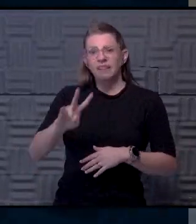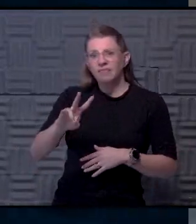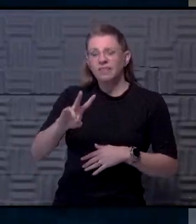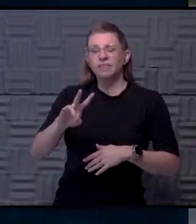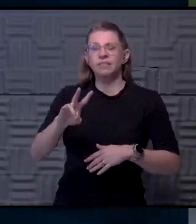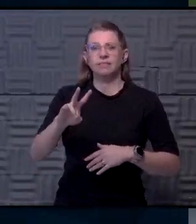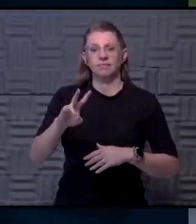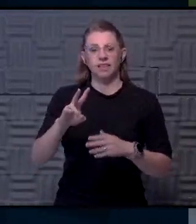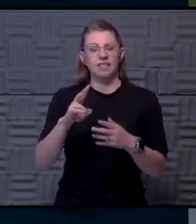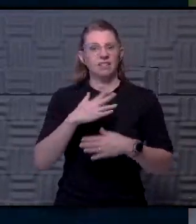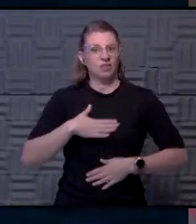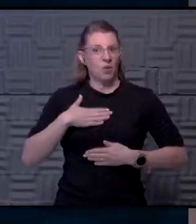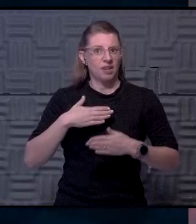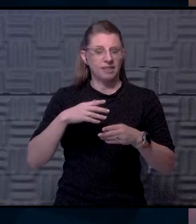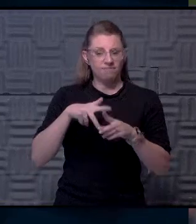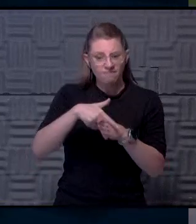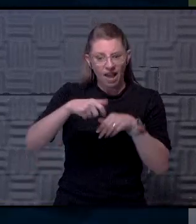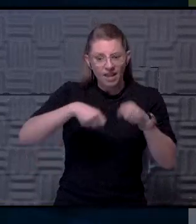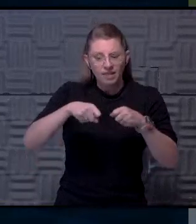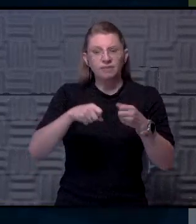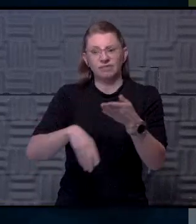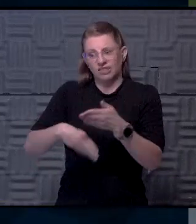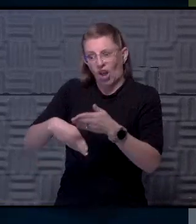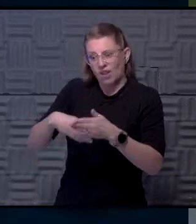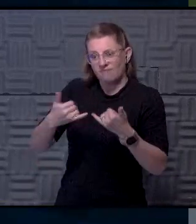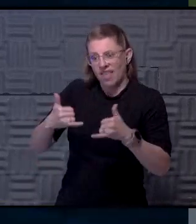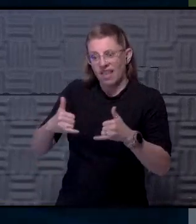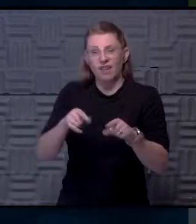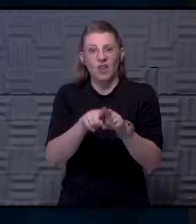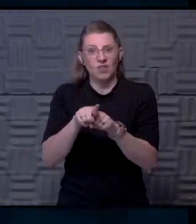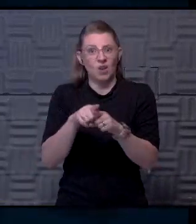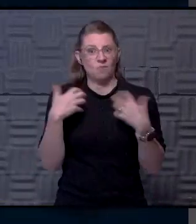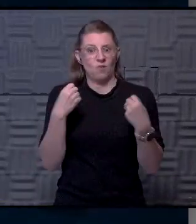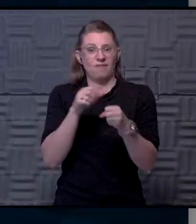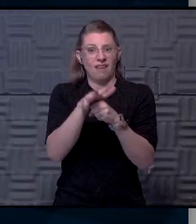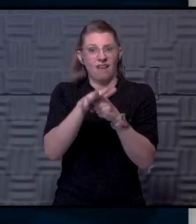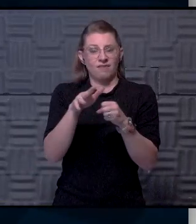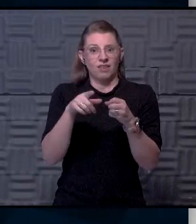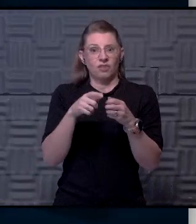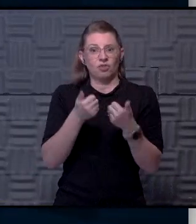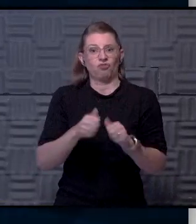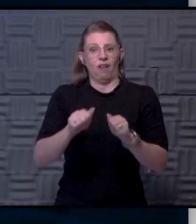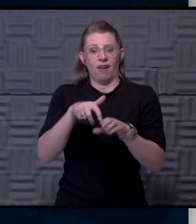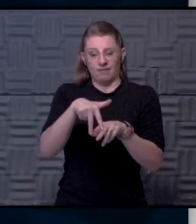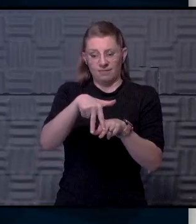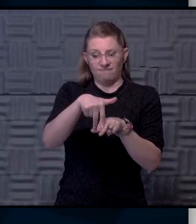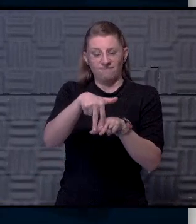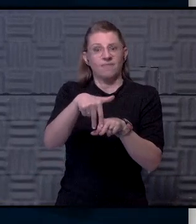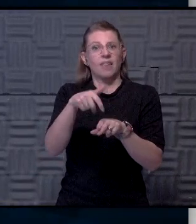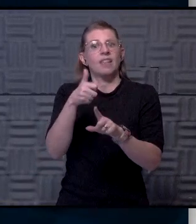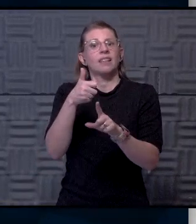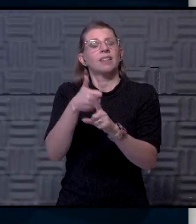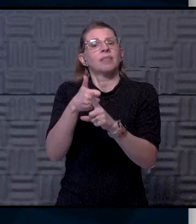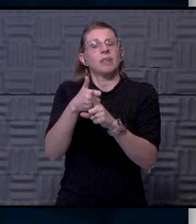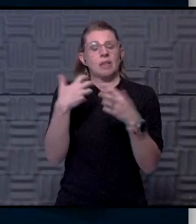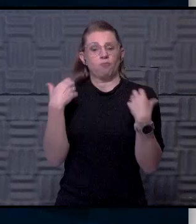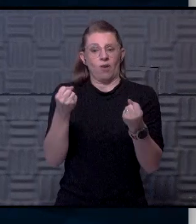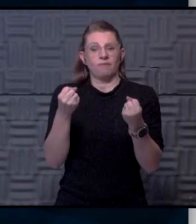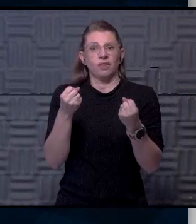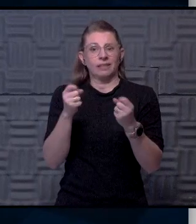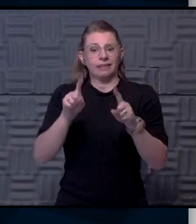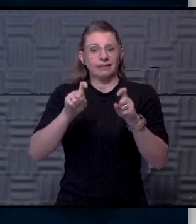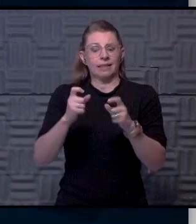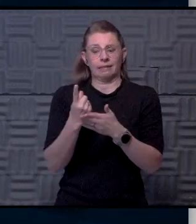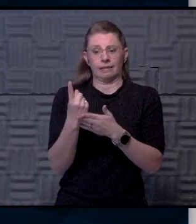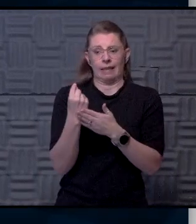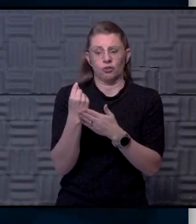soccer, and is even brave enough to try a skateboard. But that bravery was tested last year when he and his